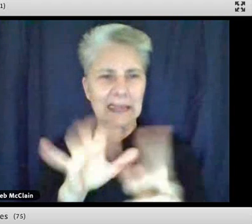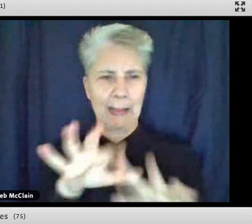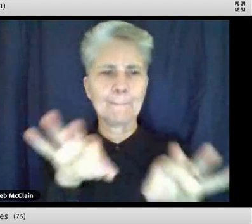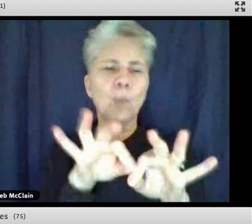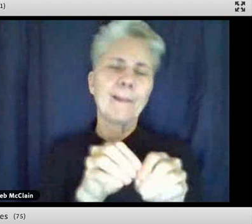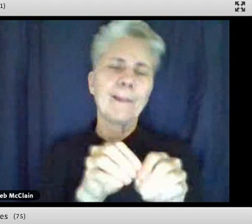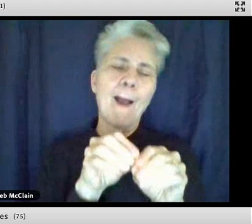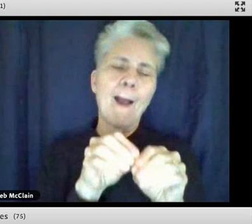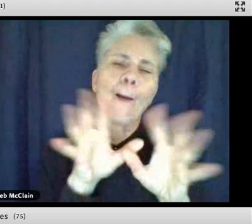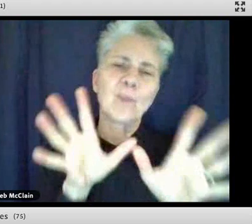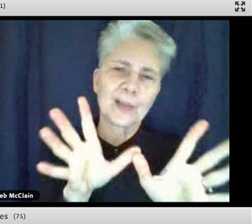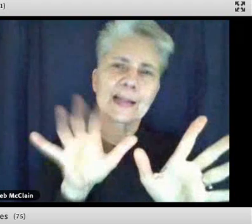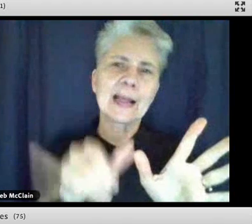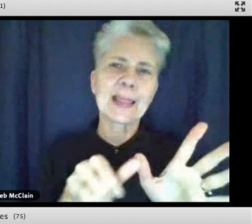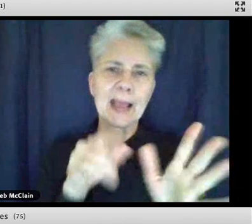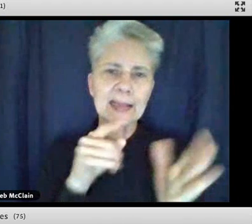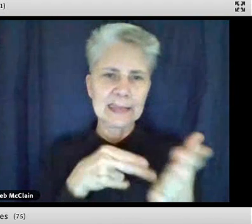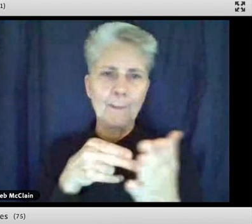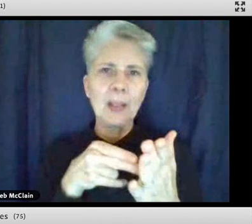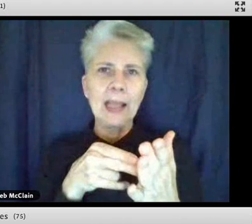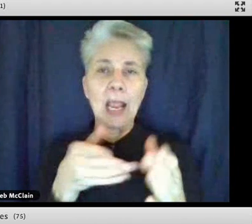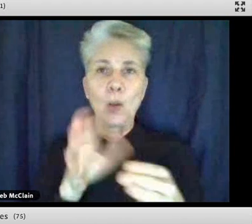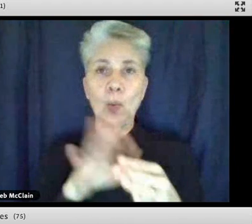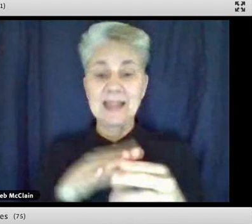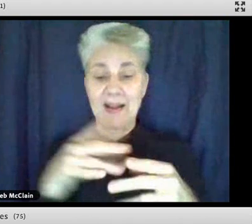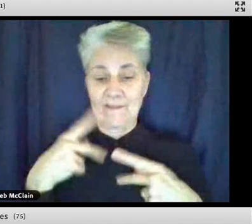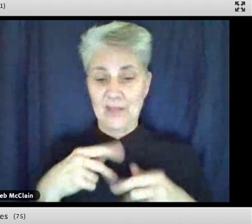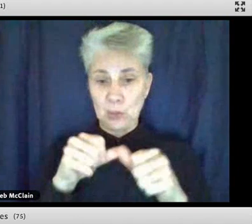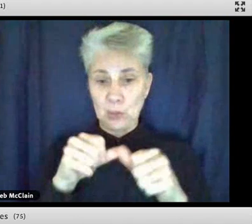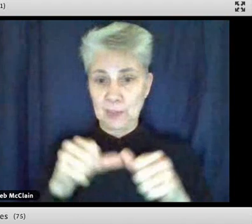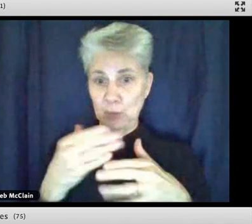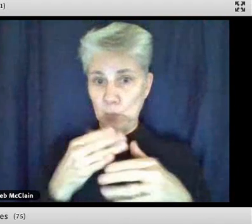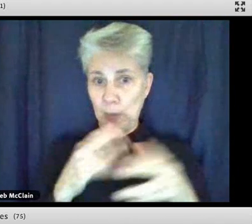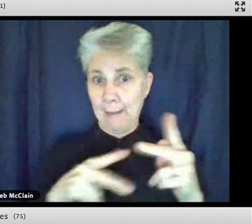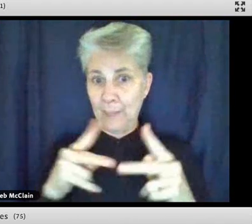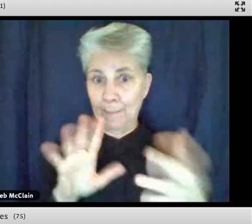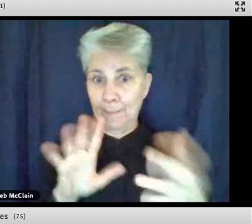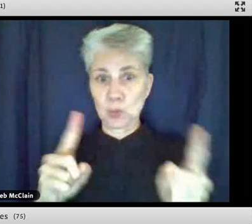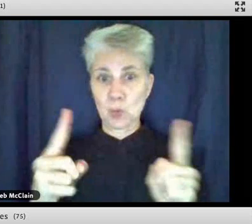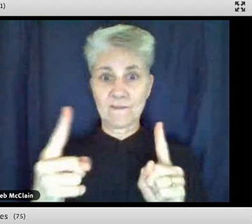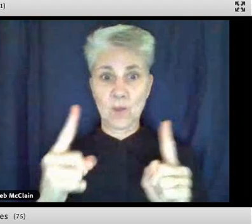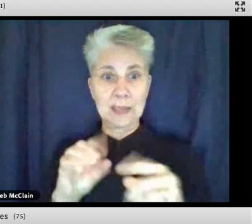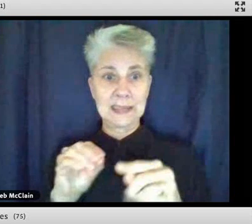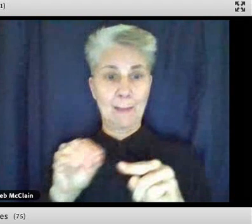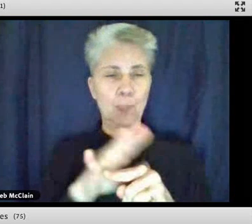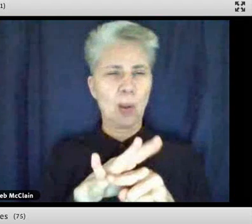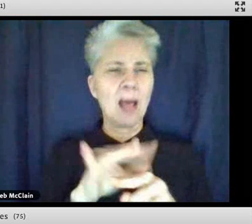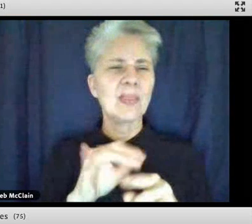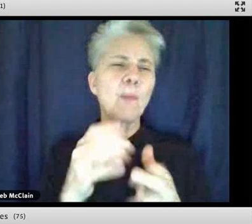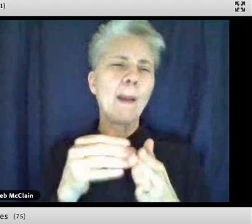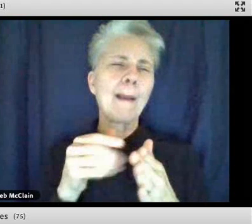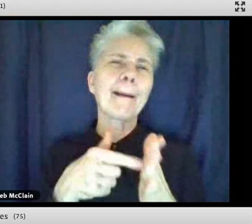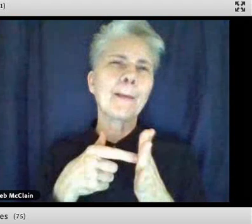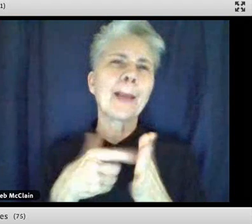important, obviously, and that's deliberately increasing this physical space between people to avoid spreading the illness. And they